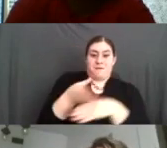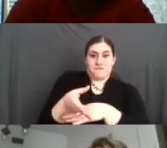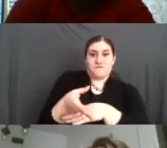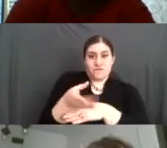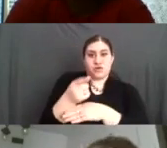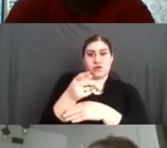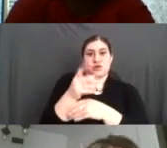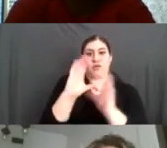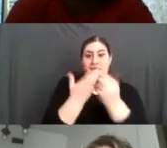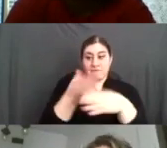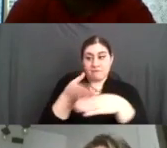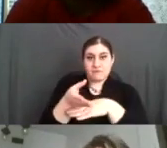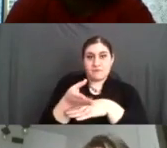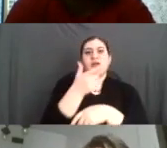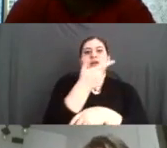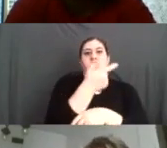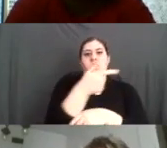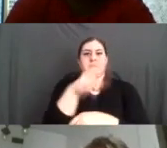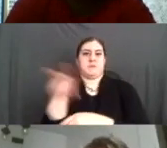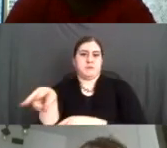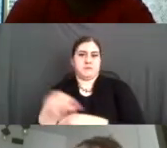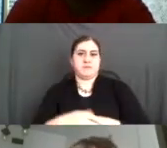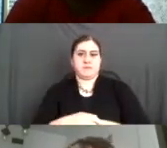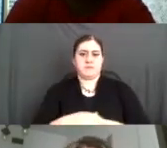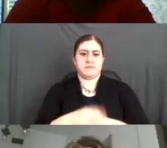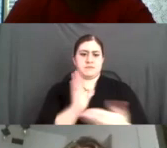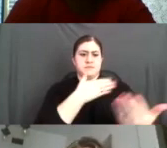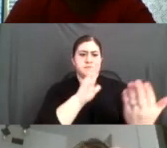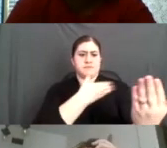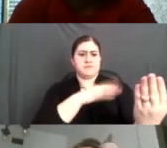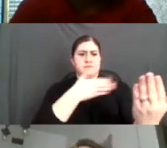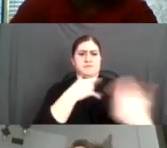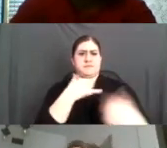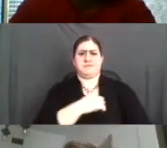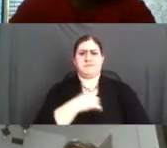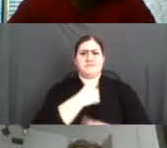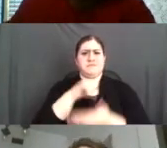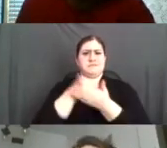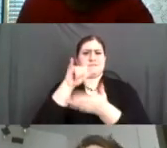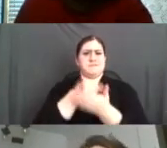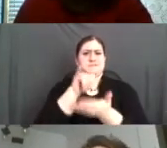taking classes after that, it's 21, 22. Oops, I apologize.